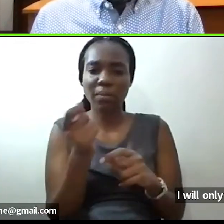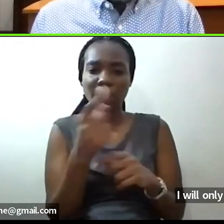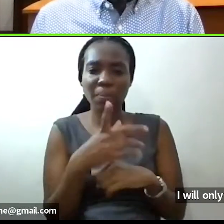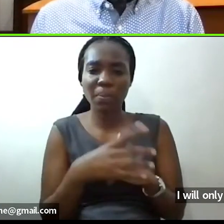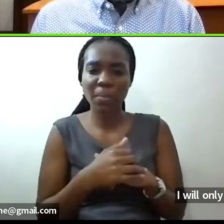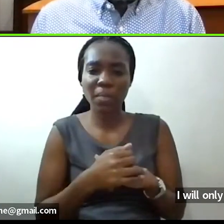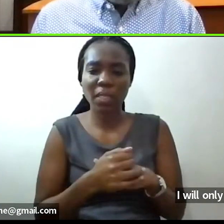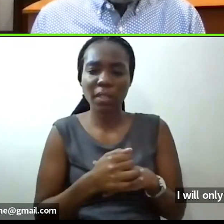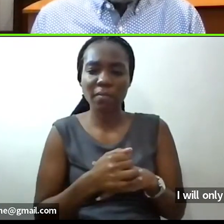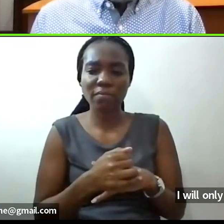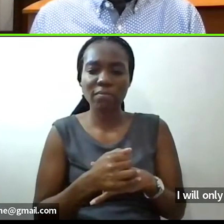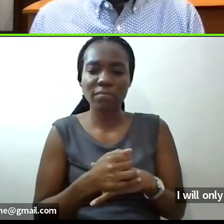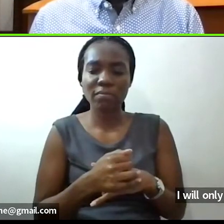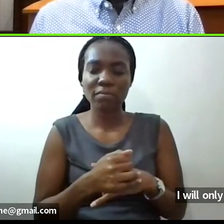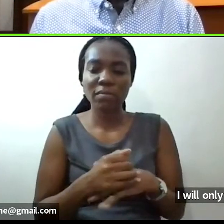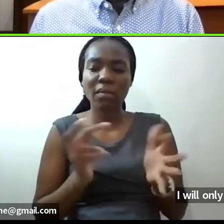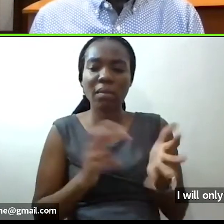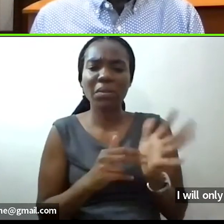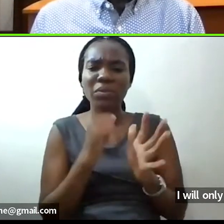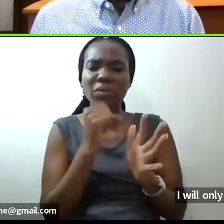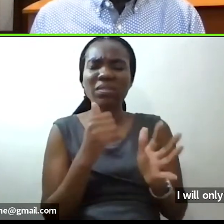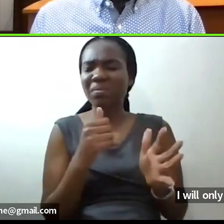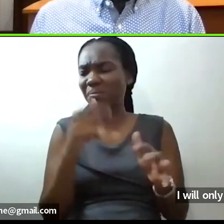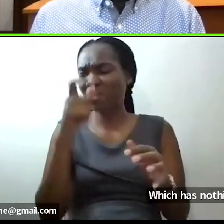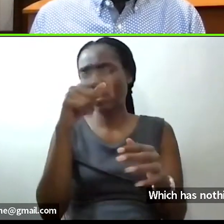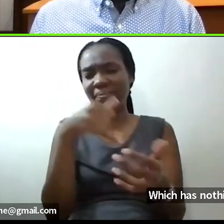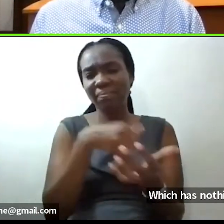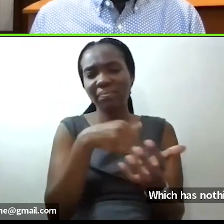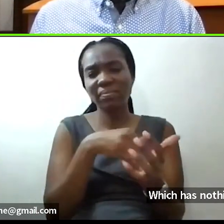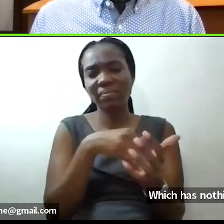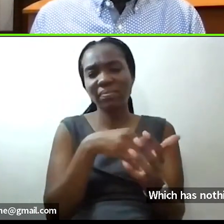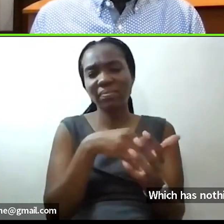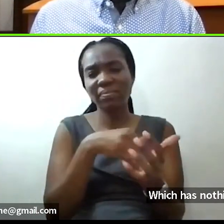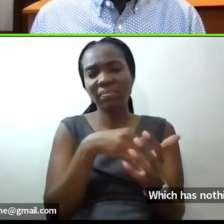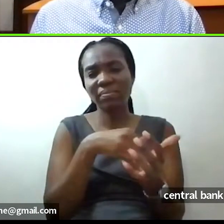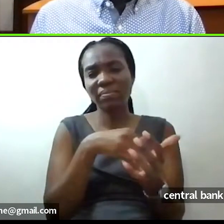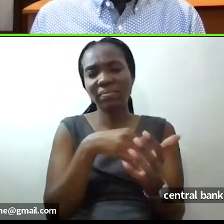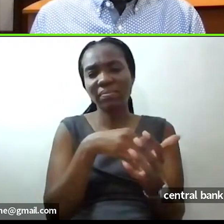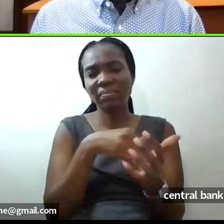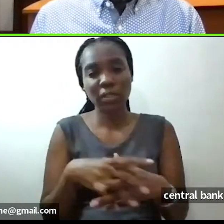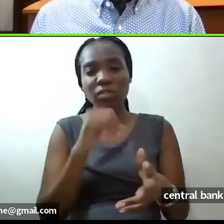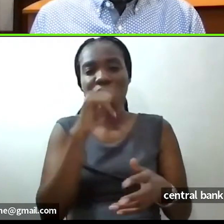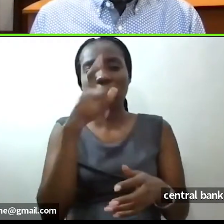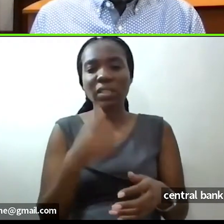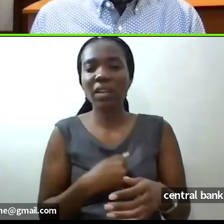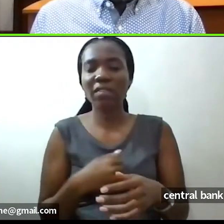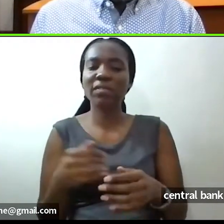with central bank, because central bank is paying me the full 6 months. I don't know whether I have answered it